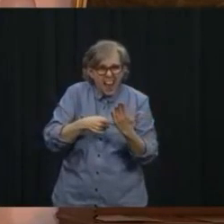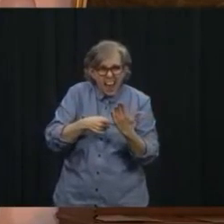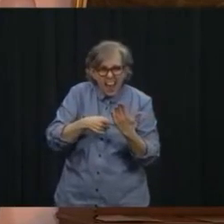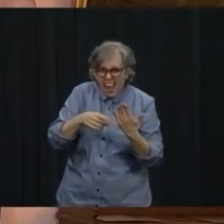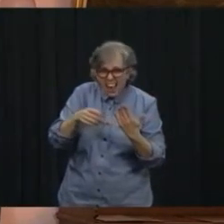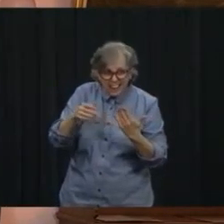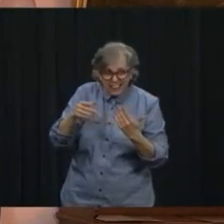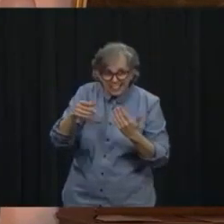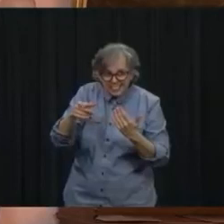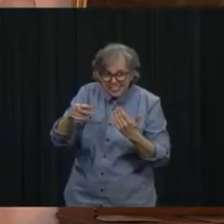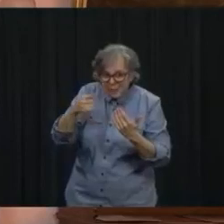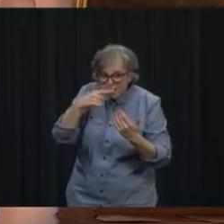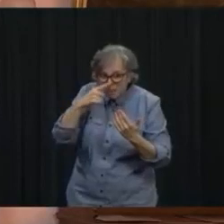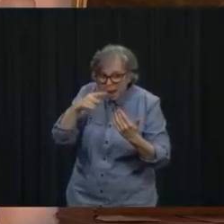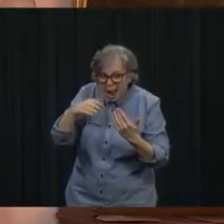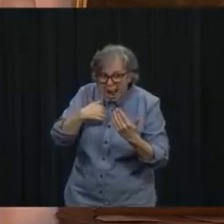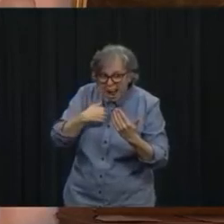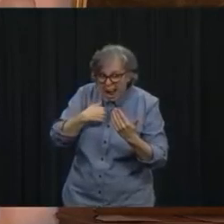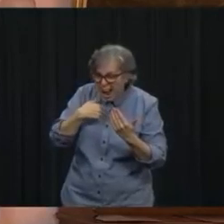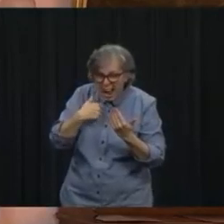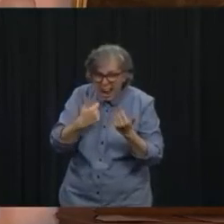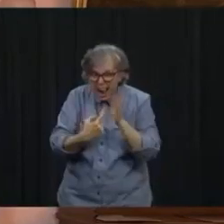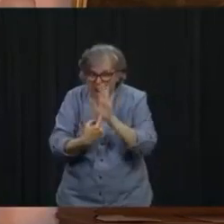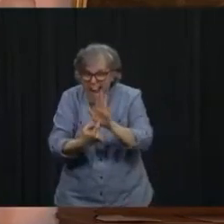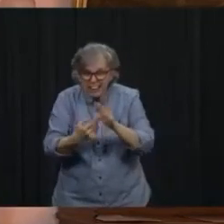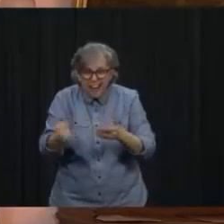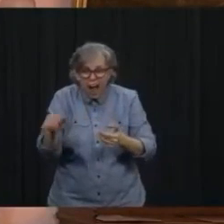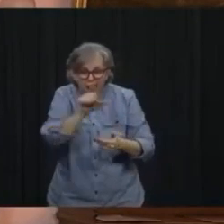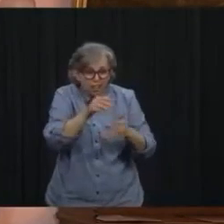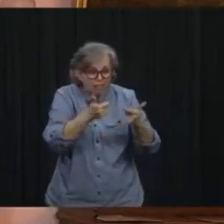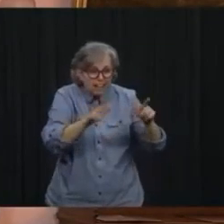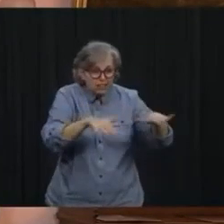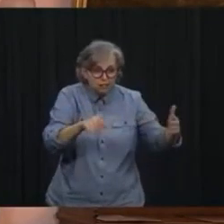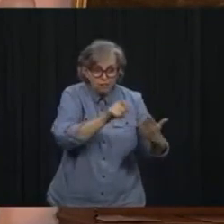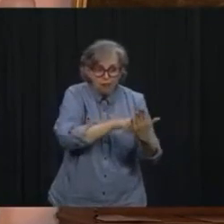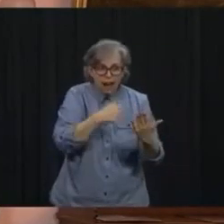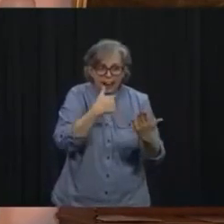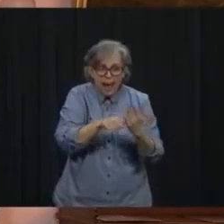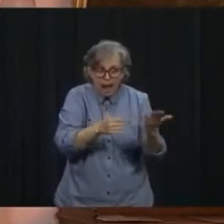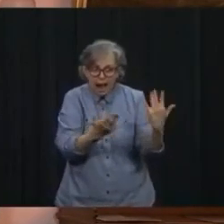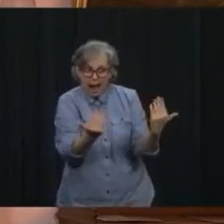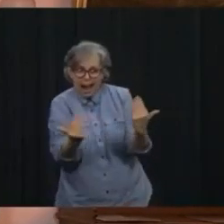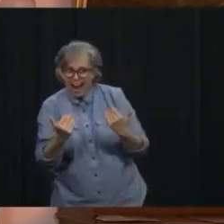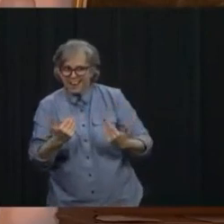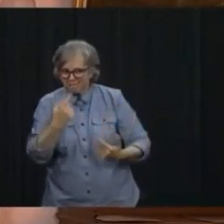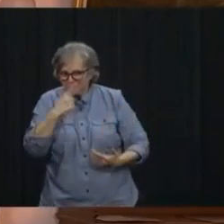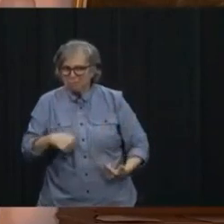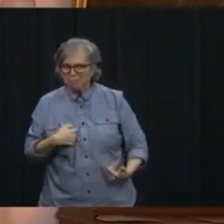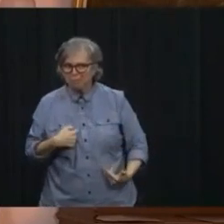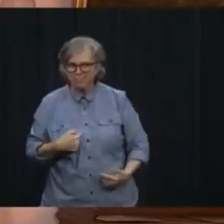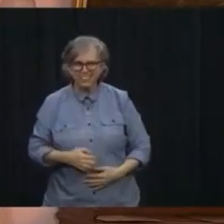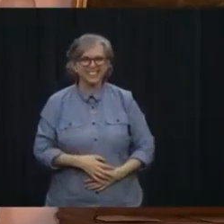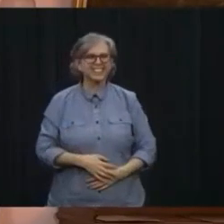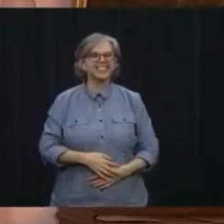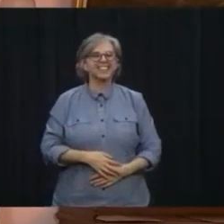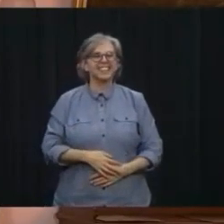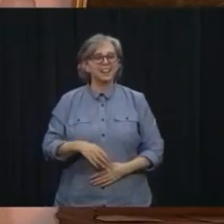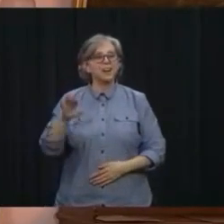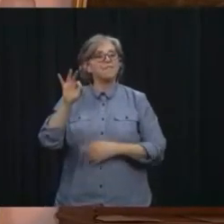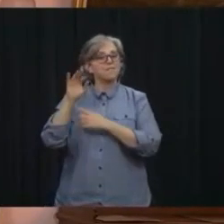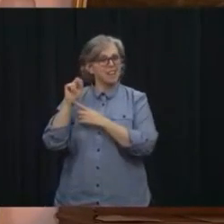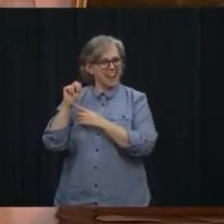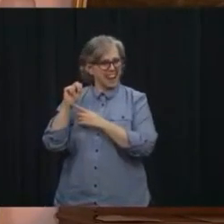outside of our home and do those projects that we've been meaning to do, spend more time together, either in person or remotely.